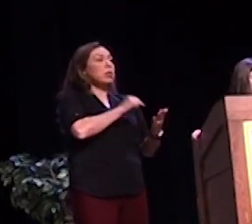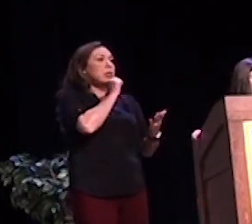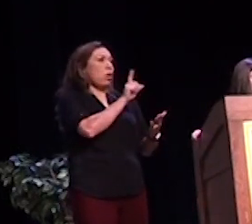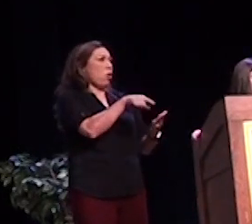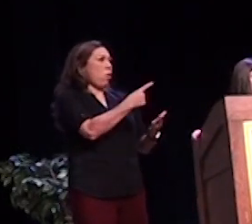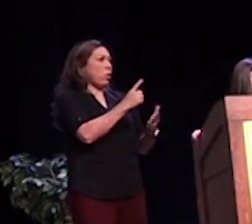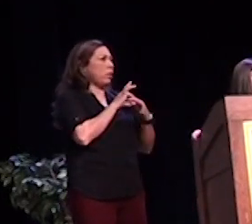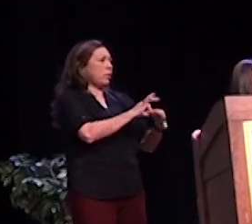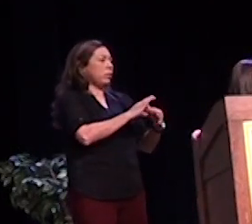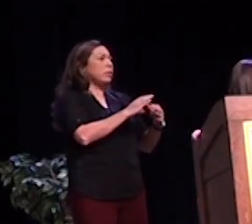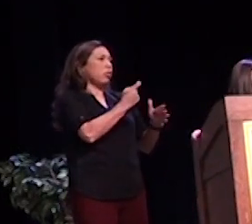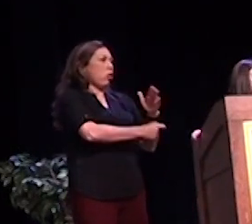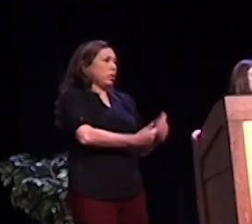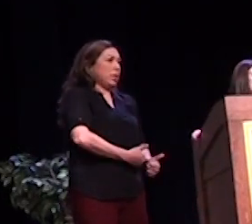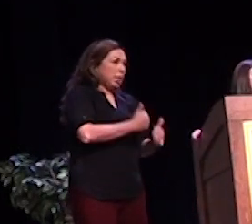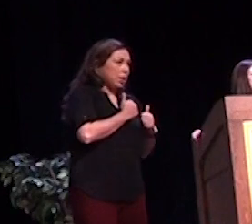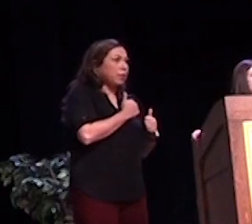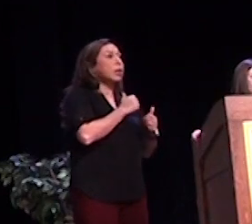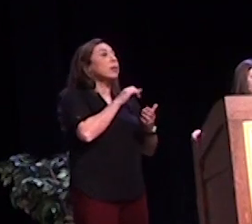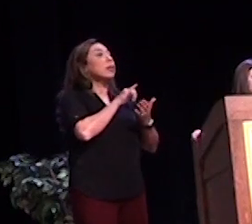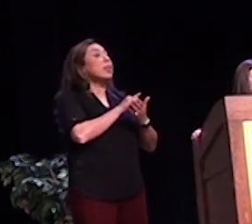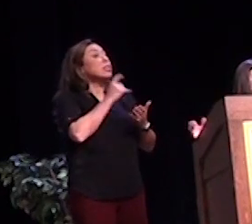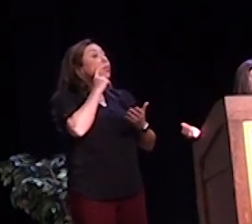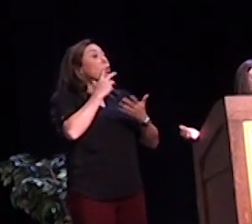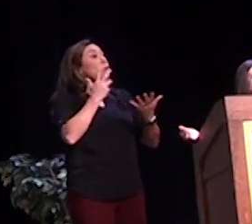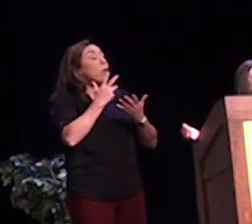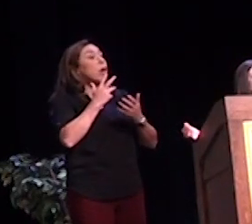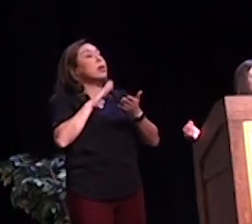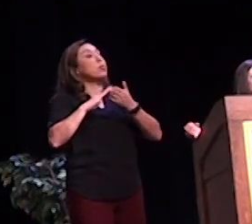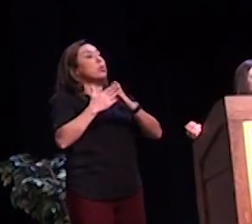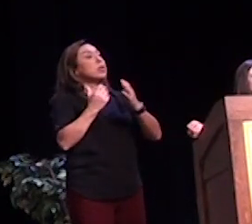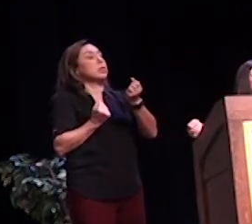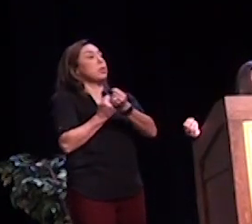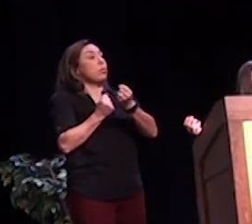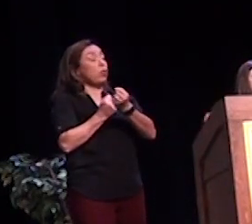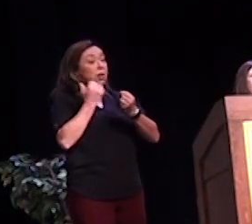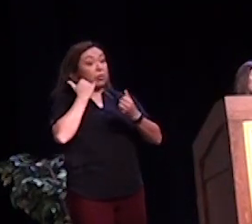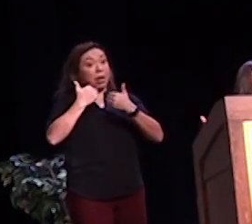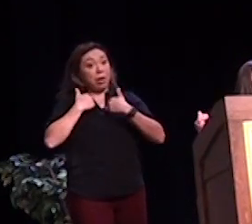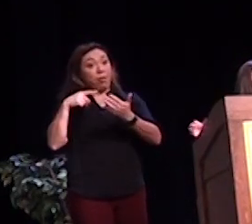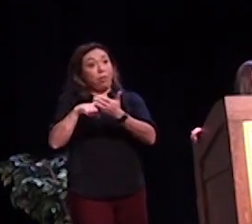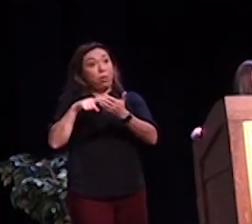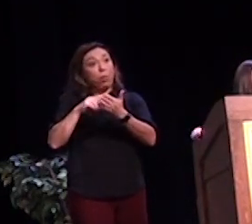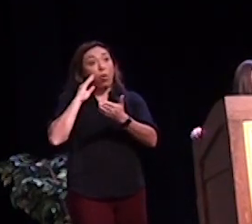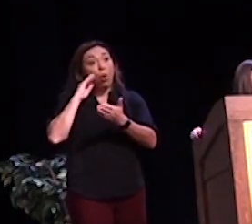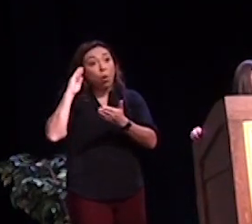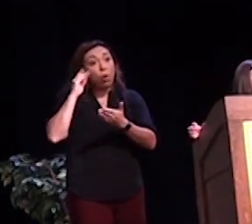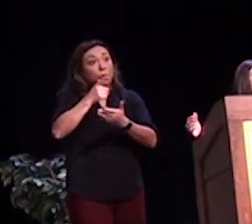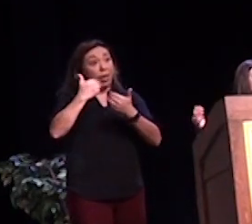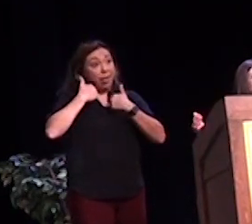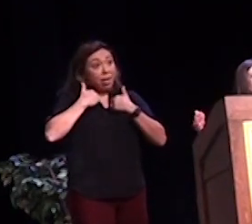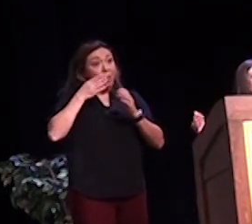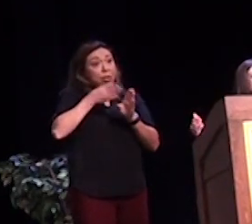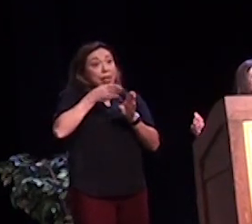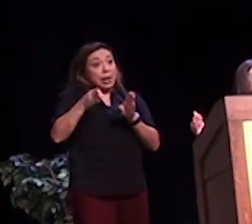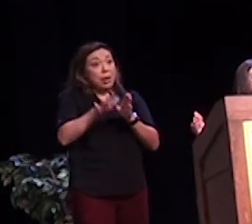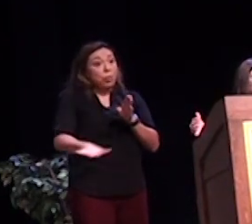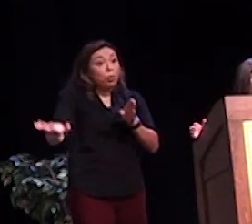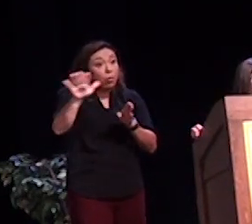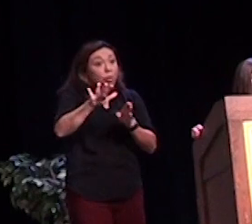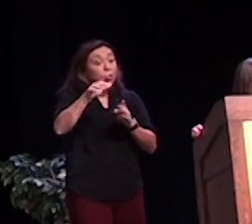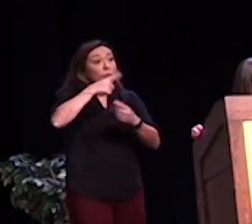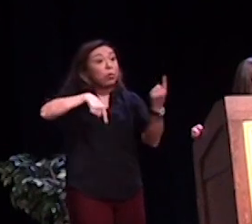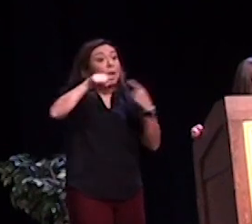of living. This is about overall community support. When you have an affordable home, you have the neighborhood around you that helps you